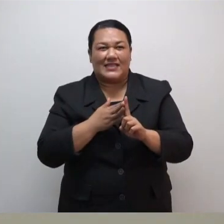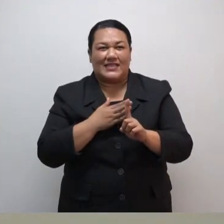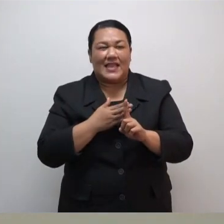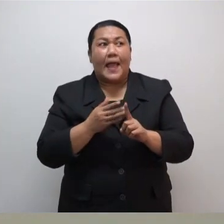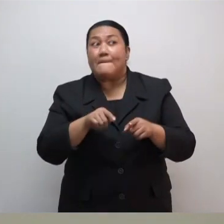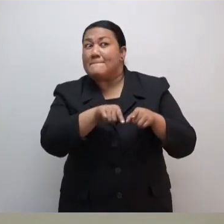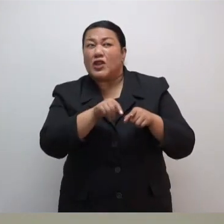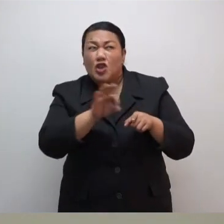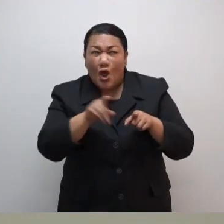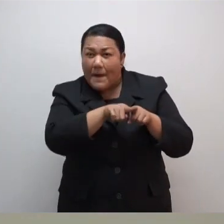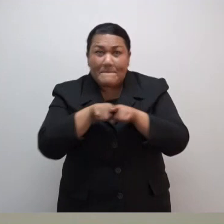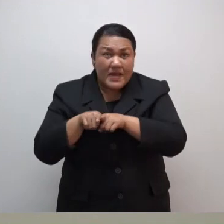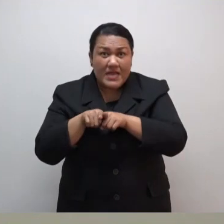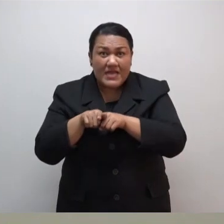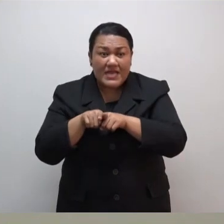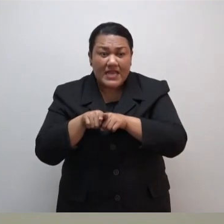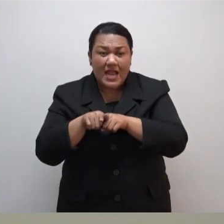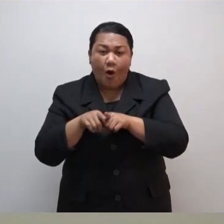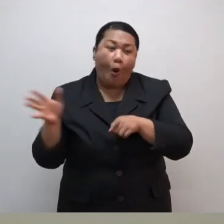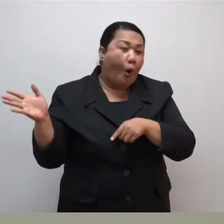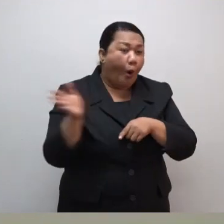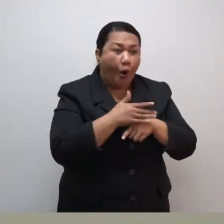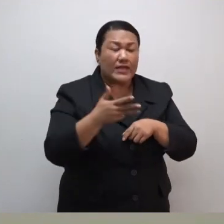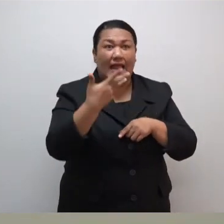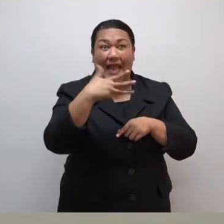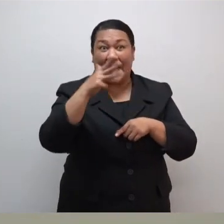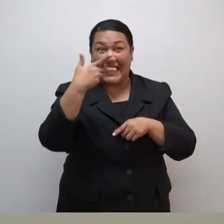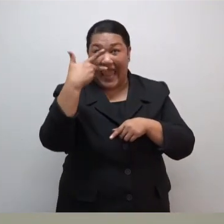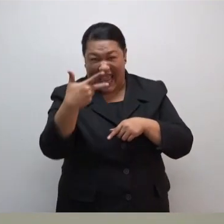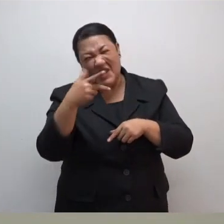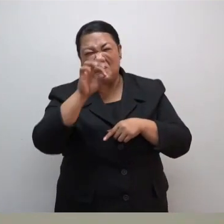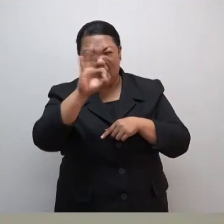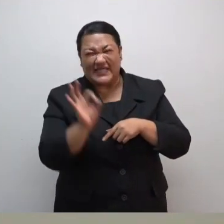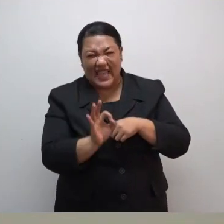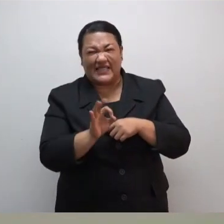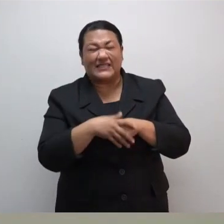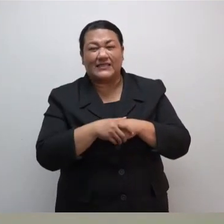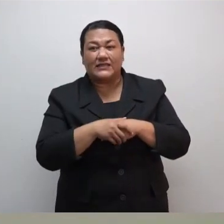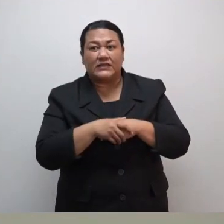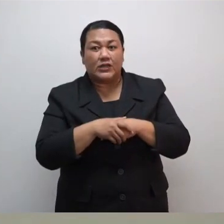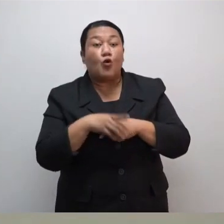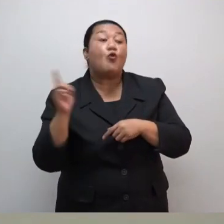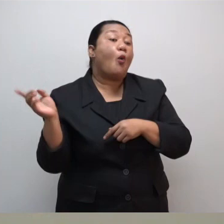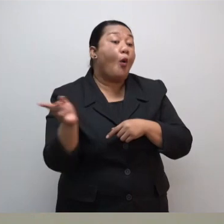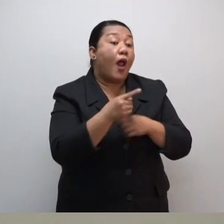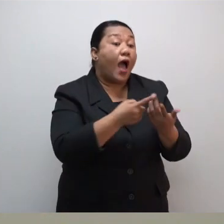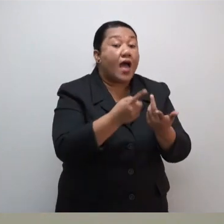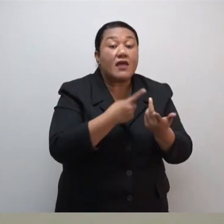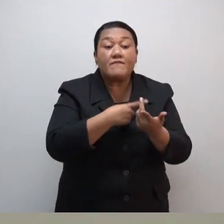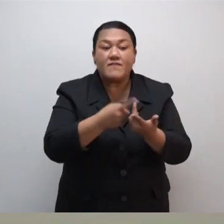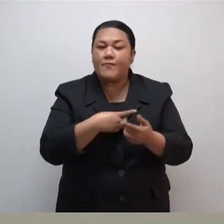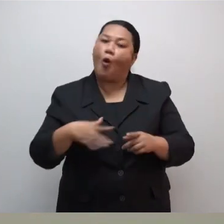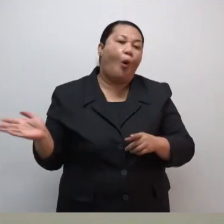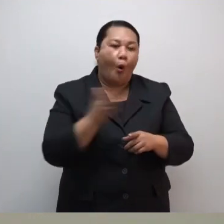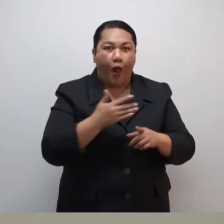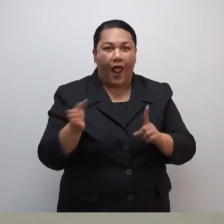mean, therefore, you victimize the rest of the 98% from getting the benefit of that particular social safety net.